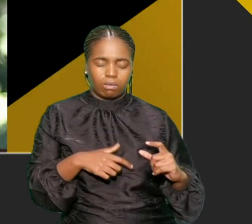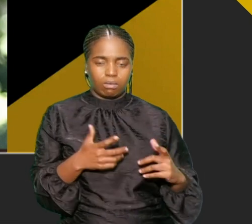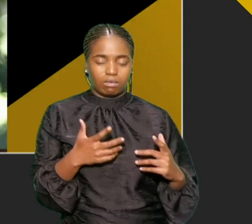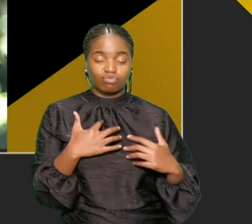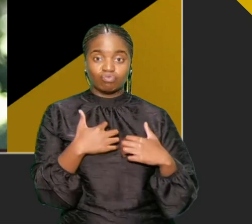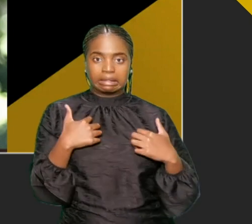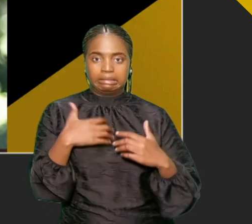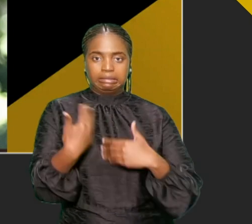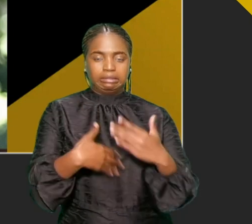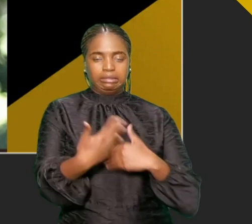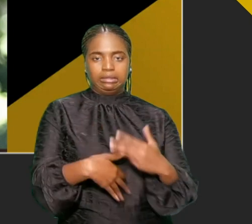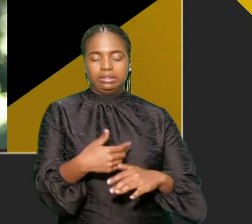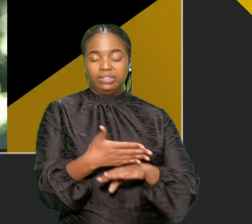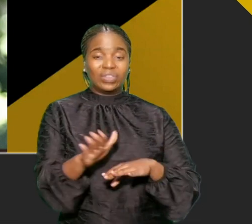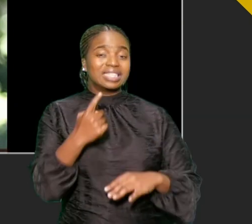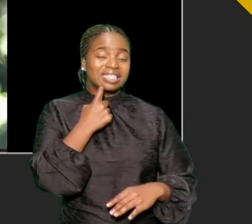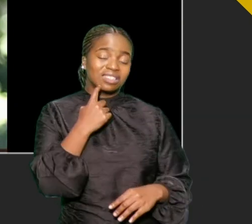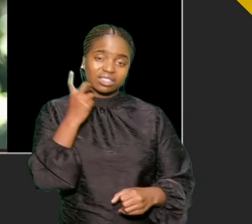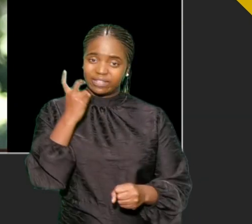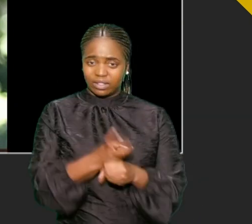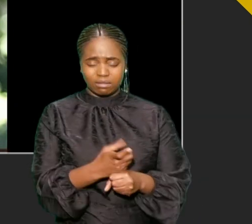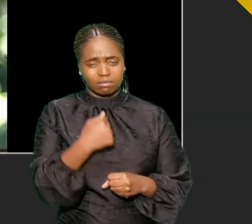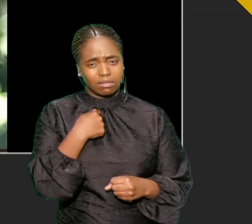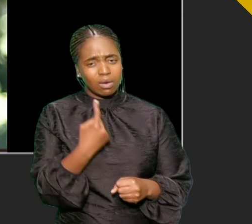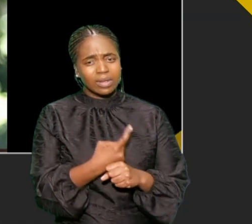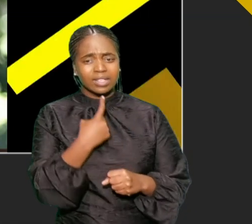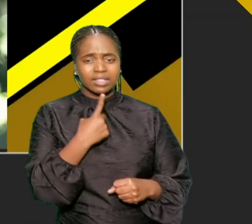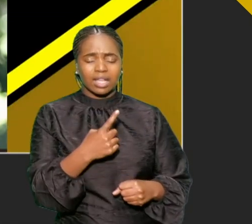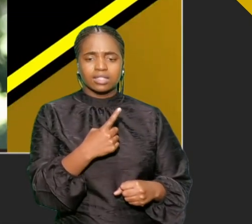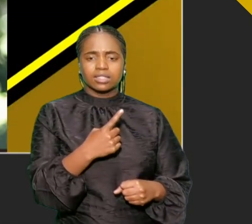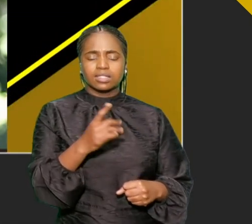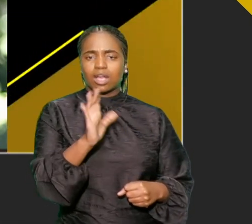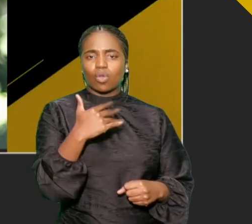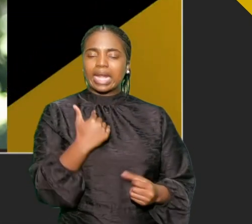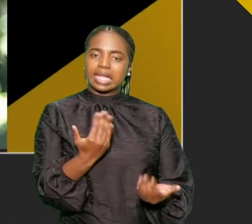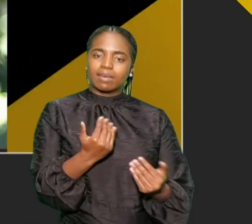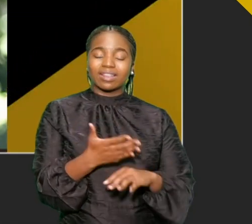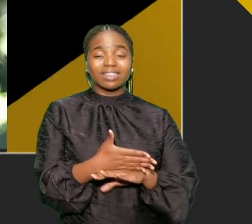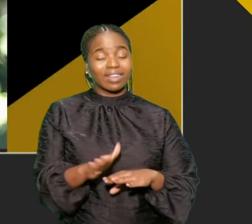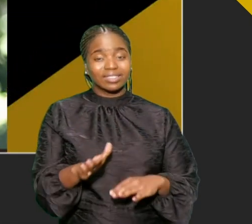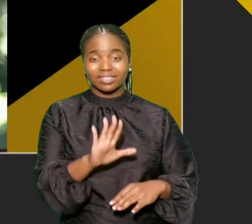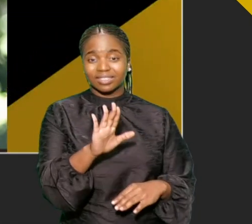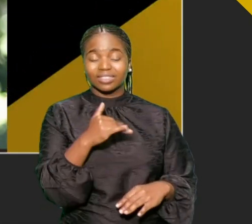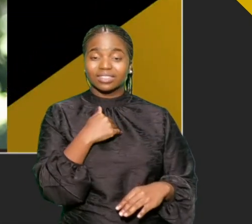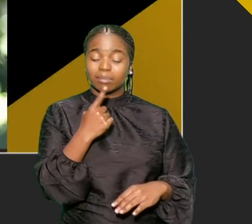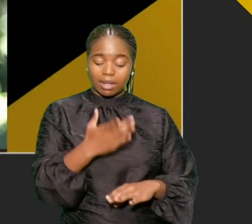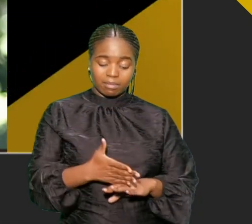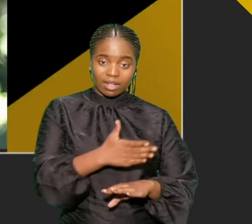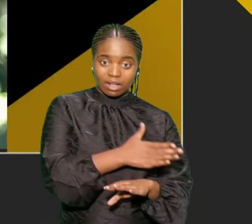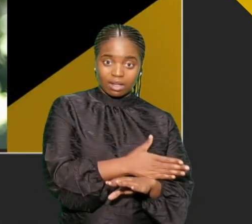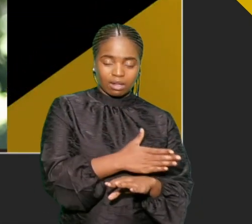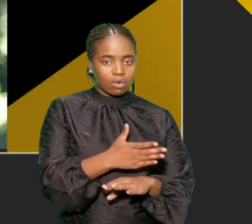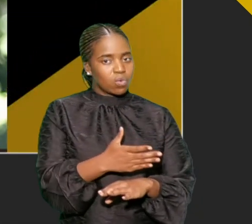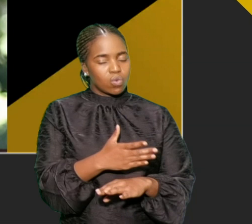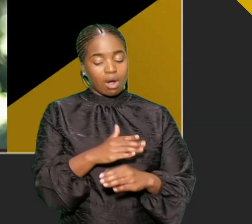process ever. It was difficult. You know, I always say people don't tell us what to expect when you divorce. You see people prior to divorce and after